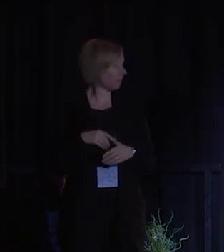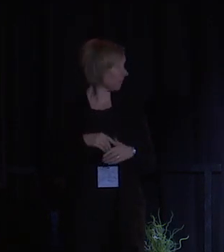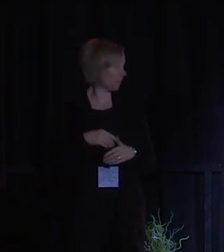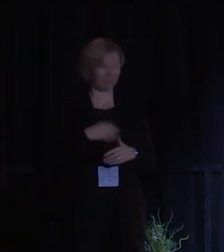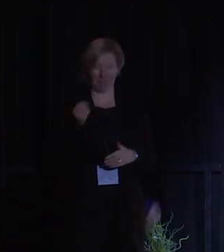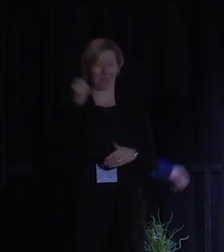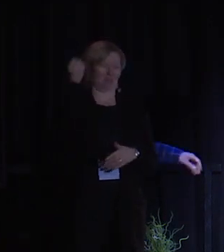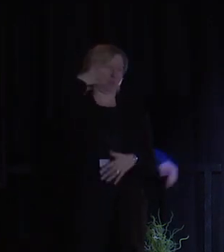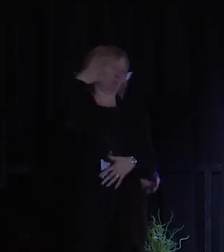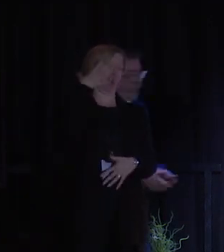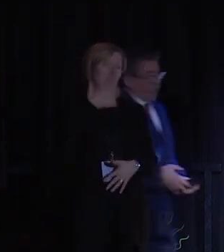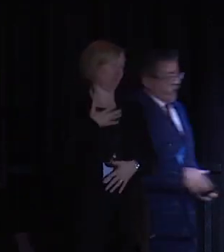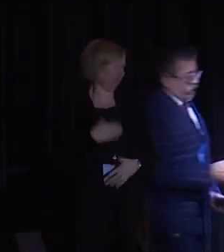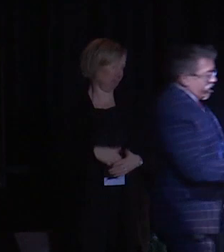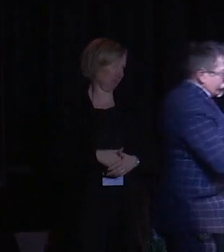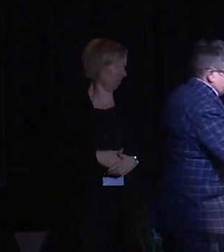very bright.